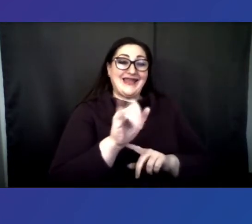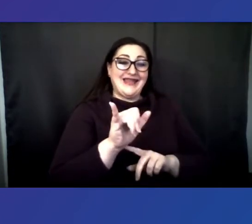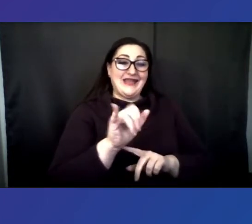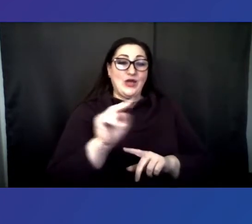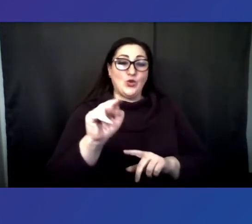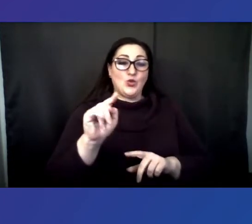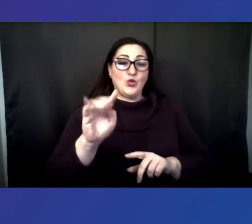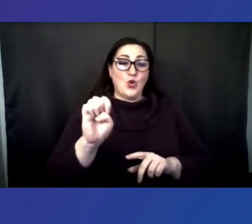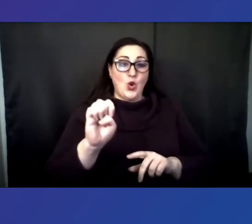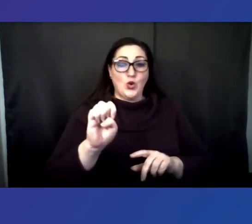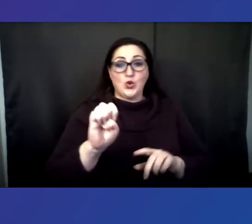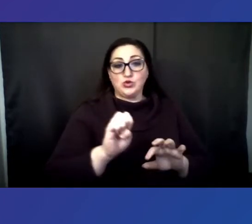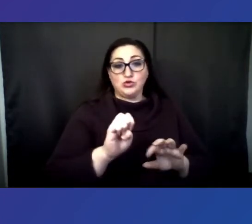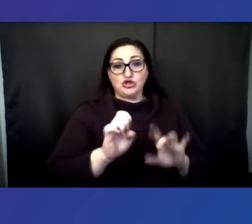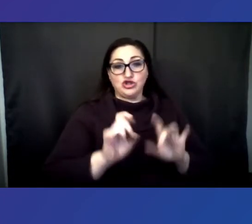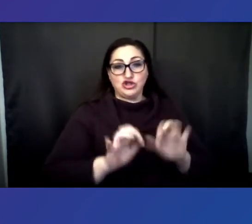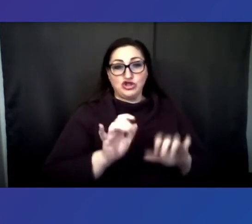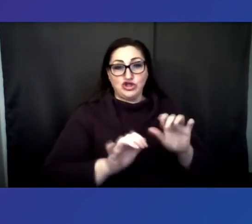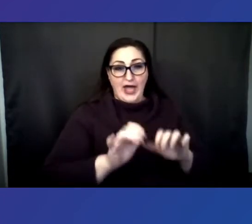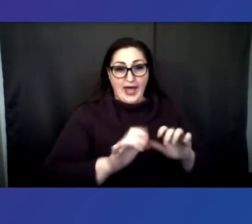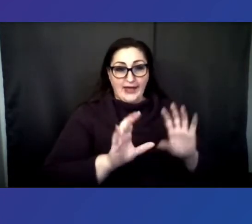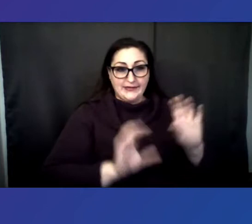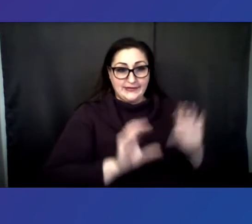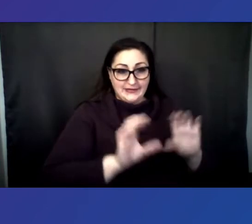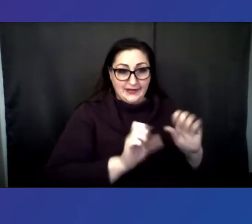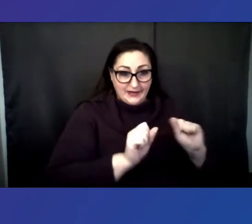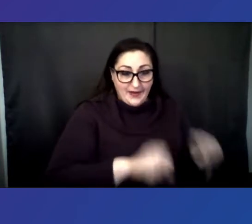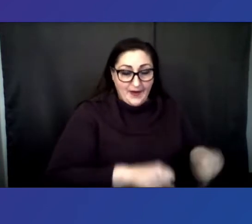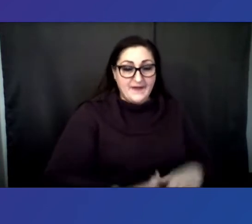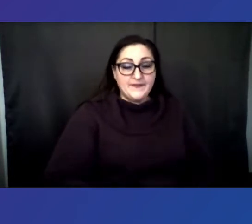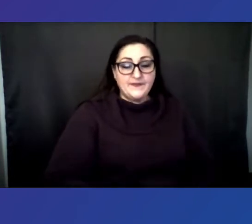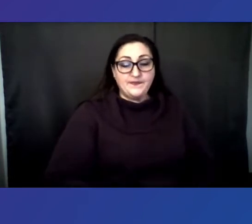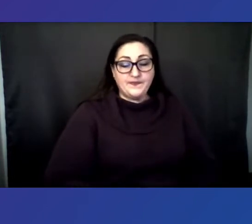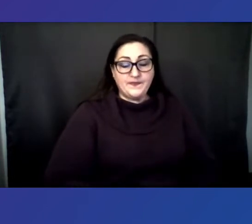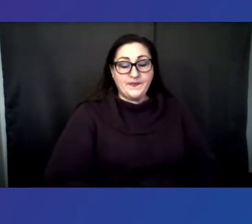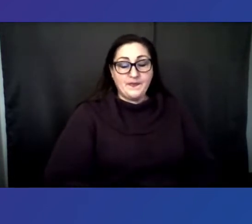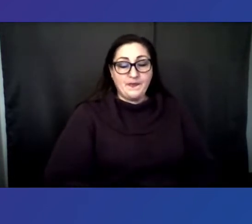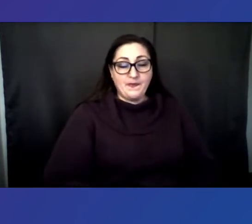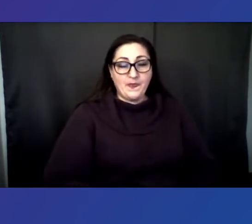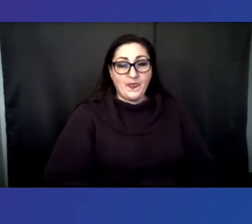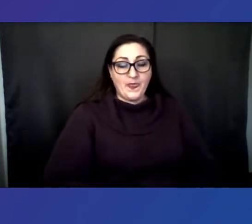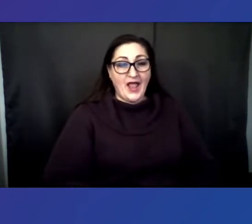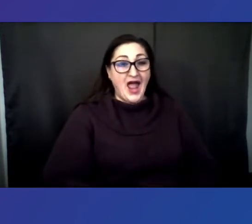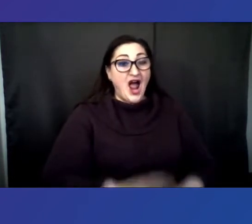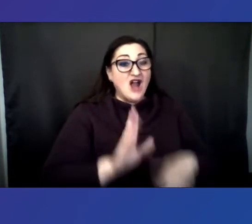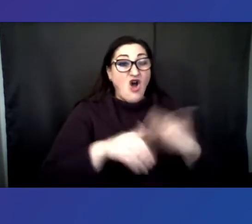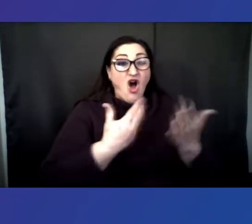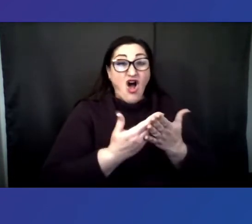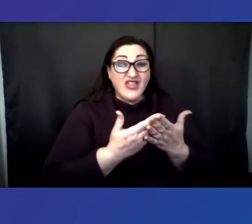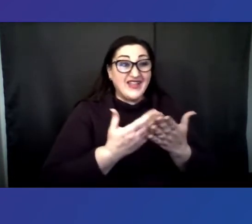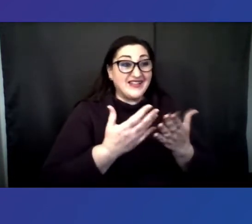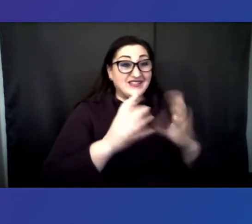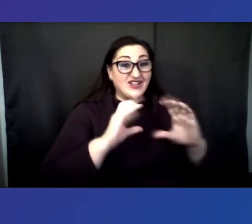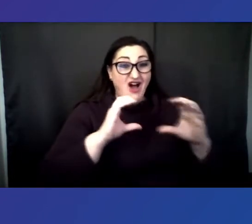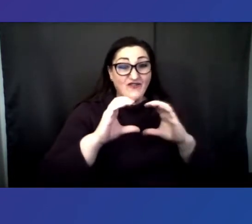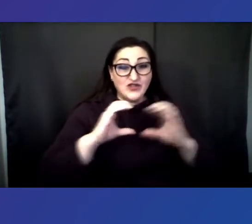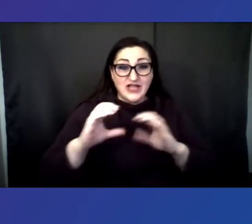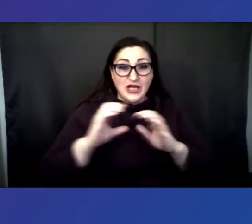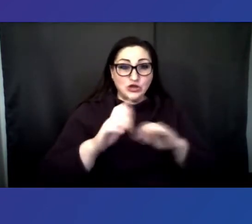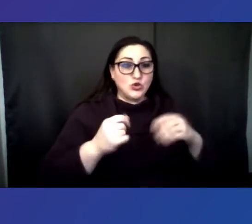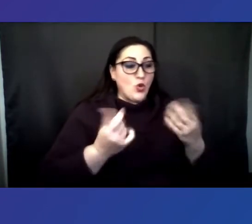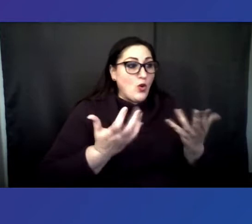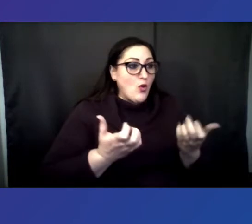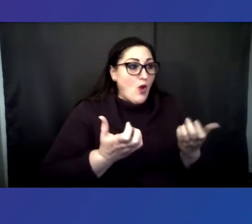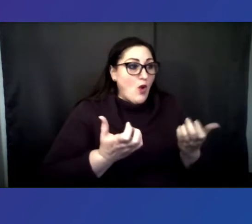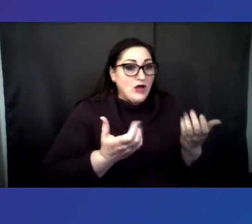Lastly, we hope you will help us to amplify these conversations. Repost, tag us, and share your takeaways